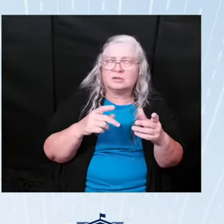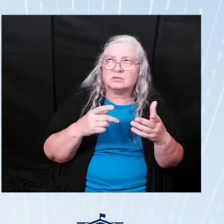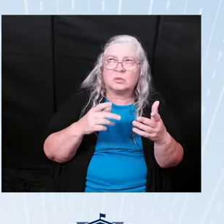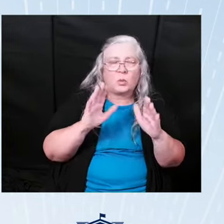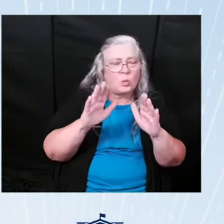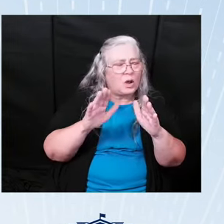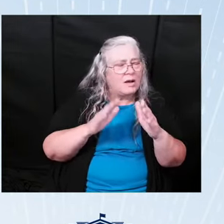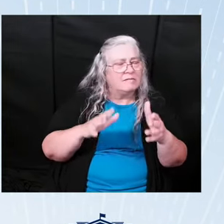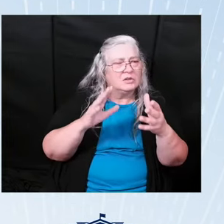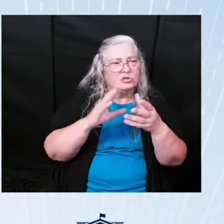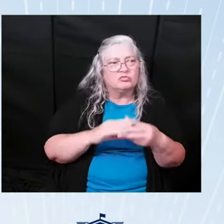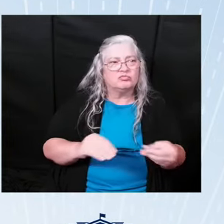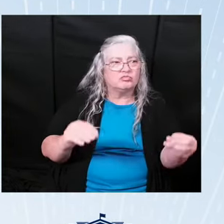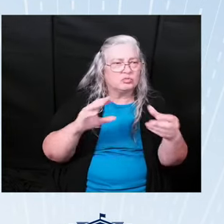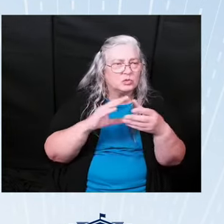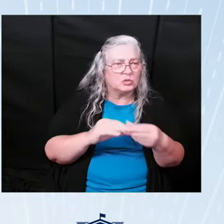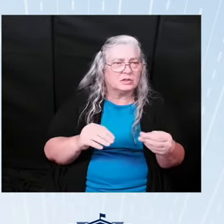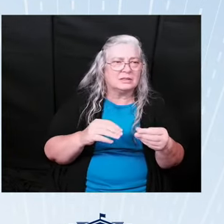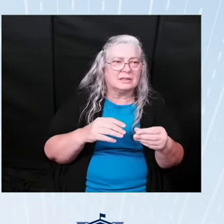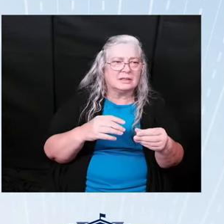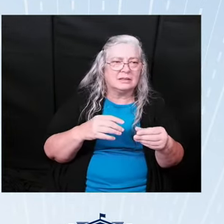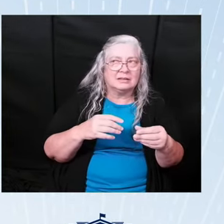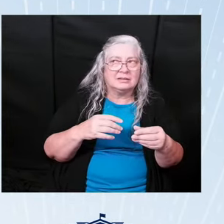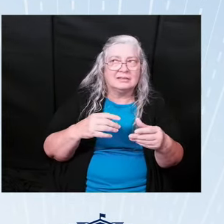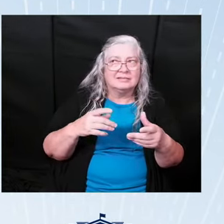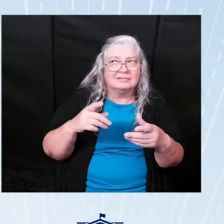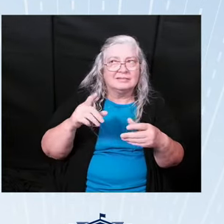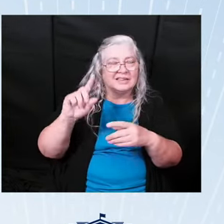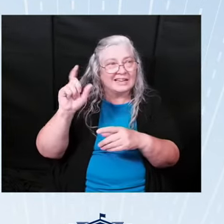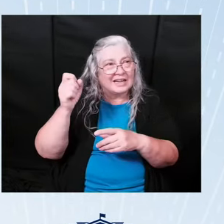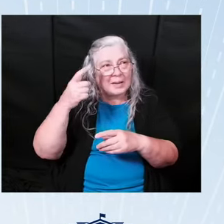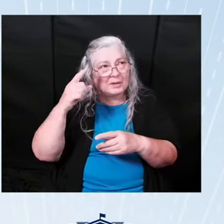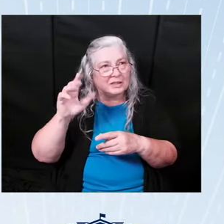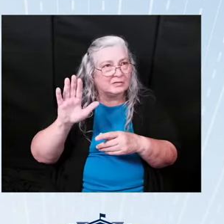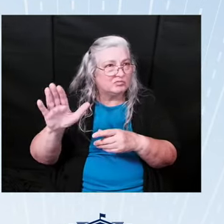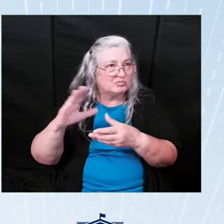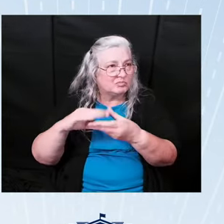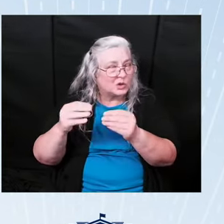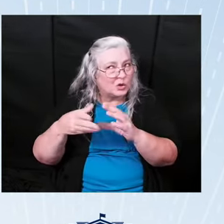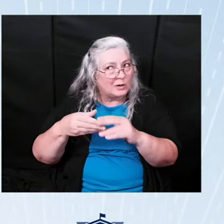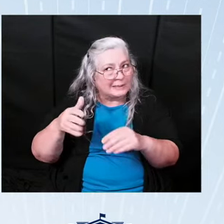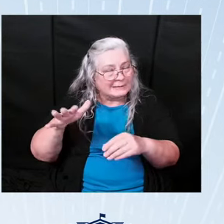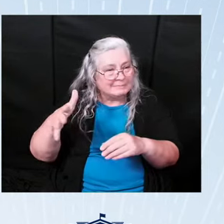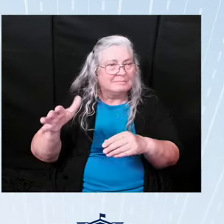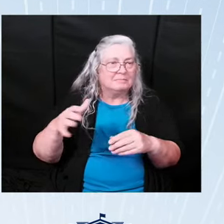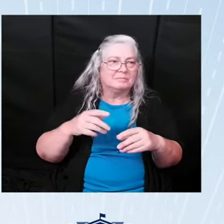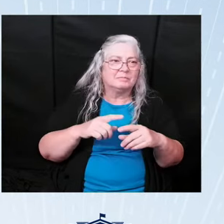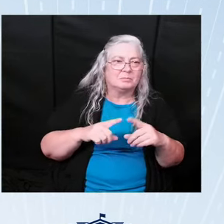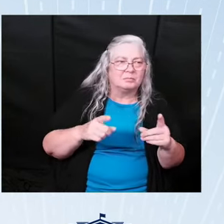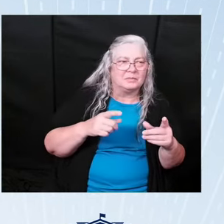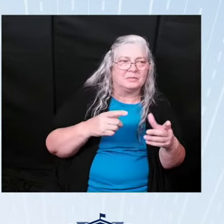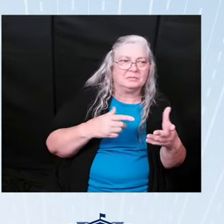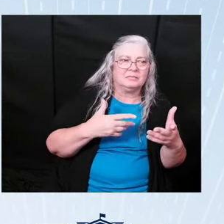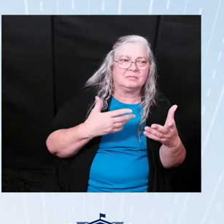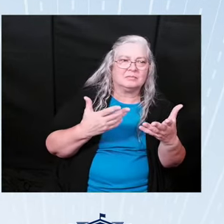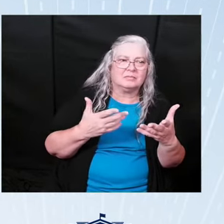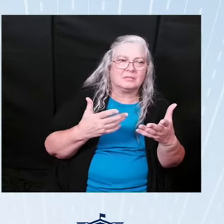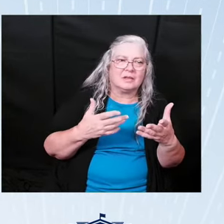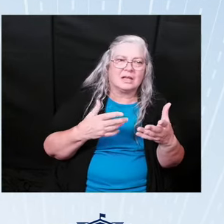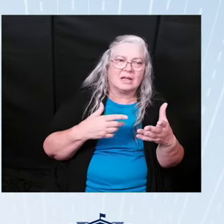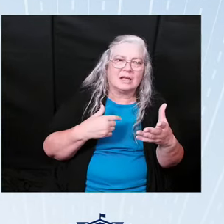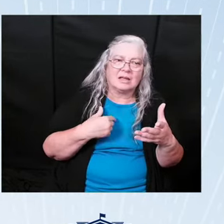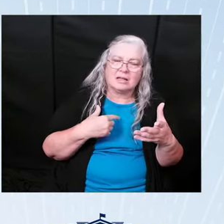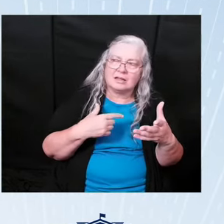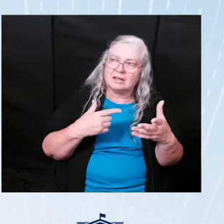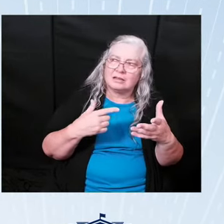So when we were putting together the resilience strategy in Houston with the community, we had a working group of over